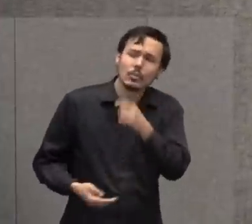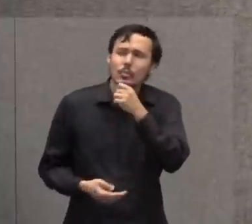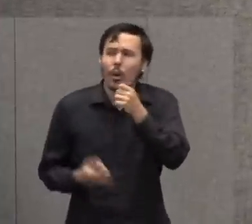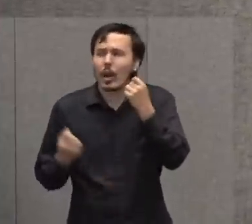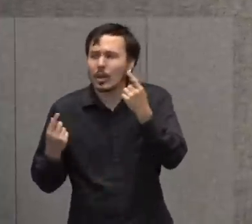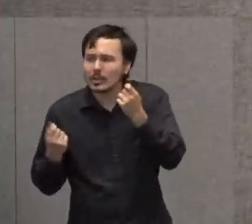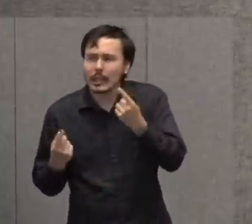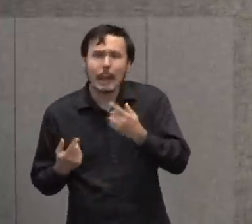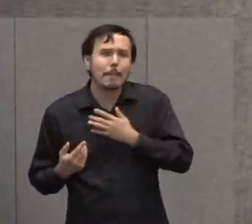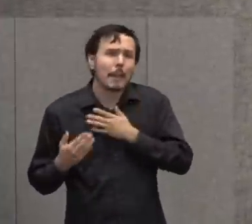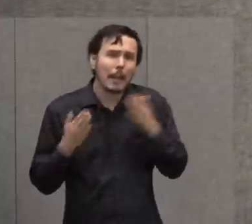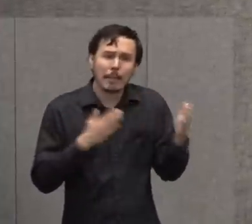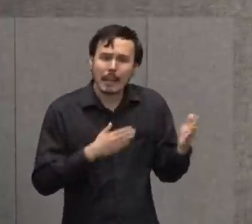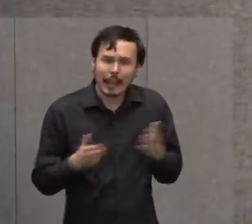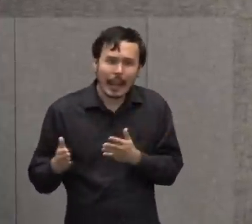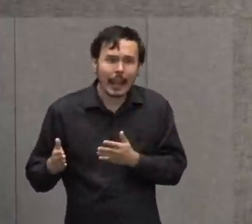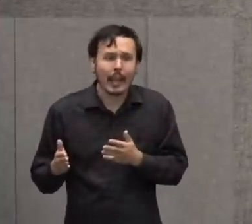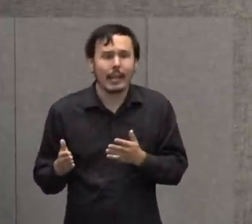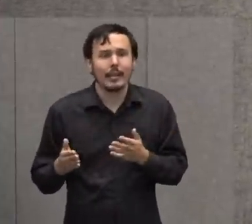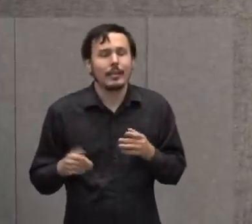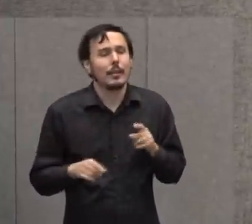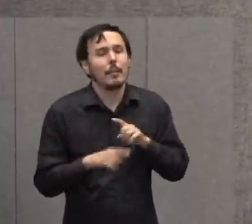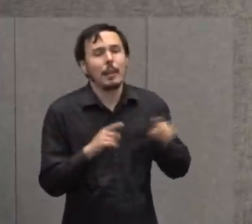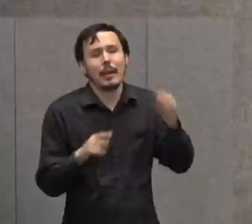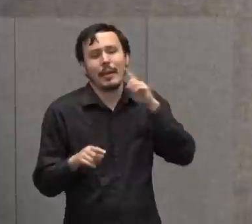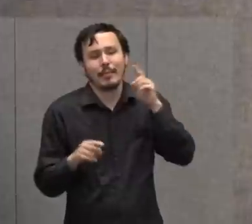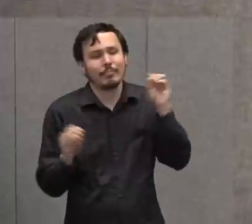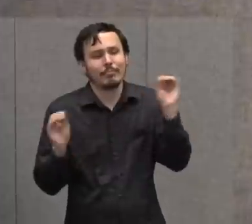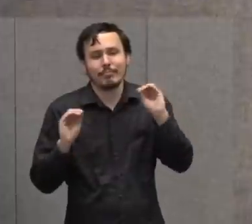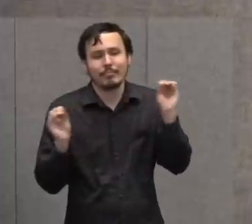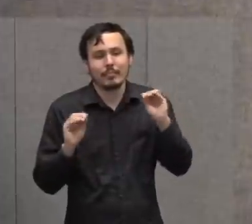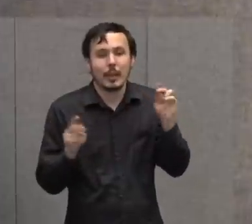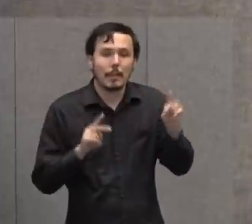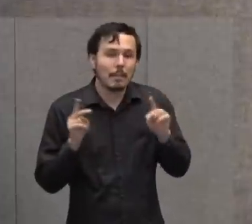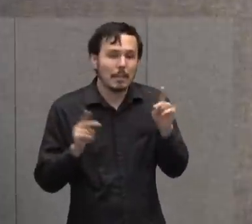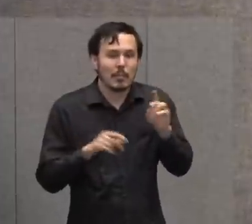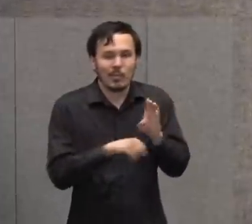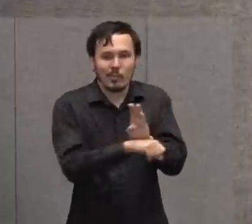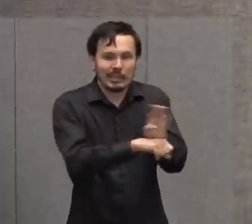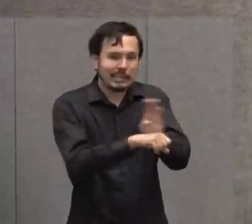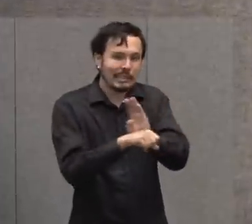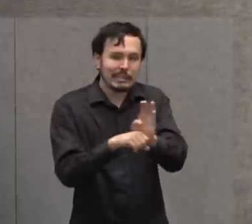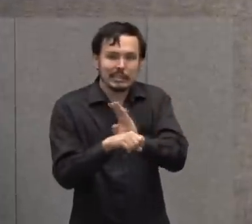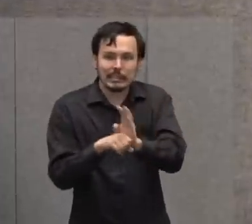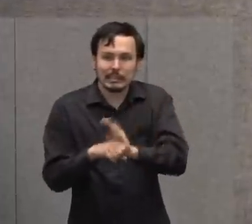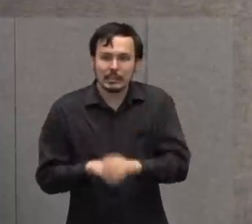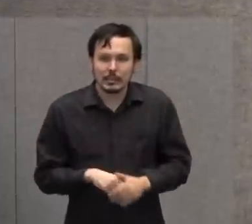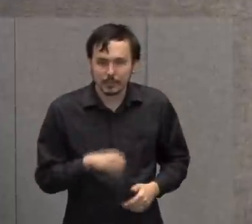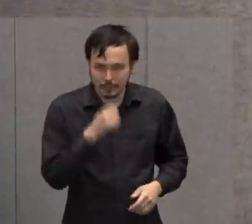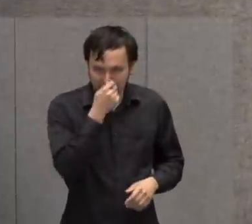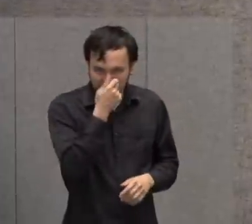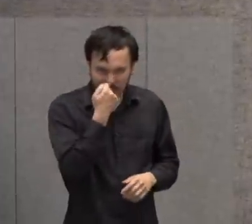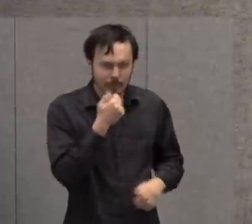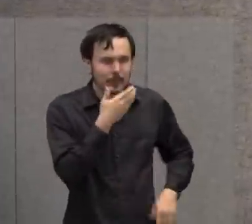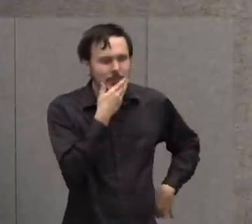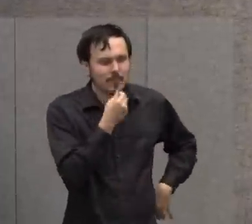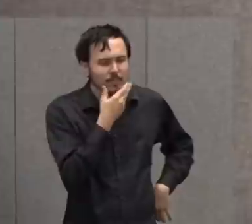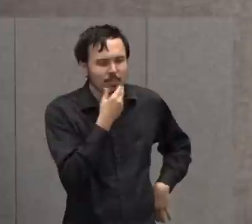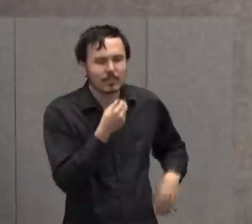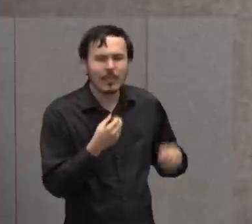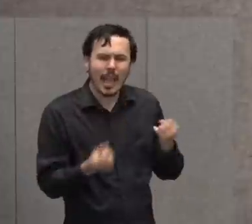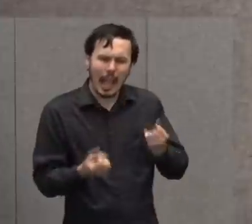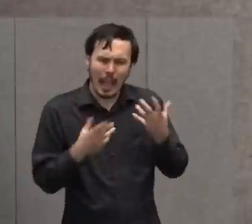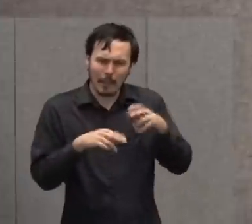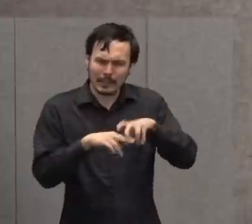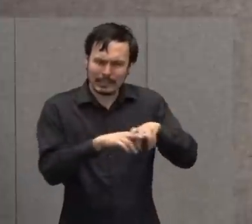plan was... But no one heard her. Everyone was too busy. So let's see. How many